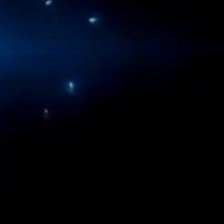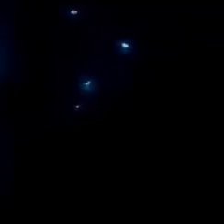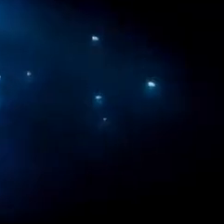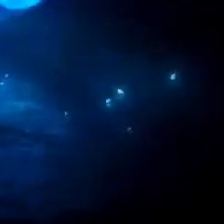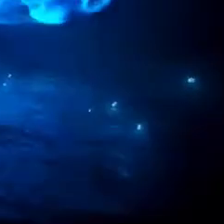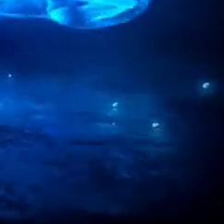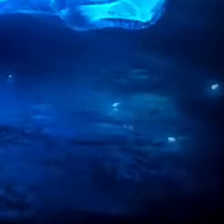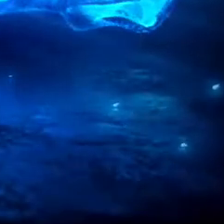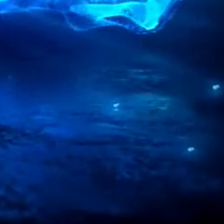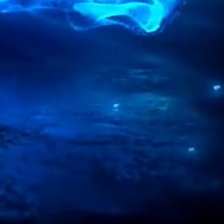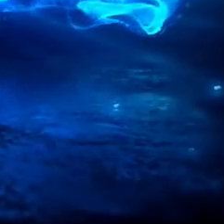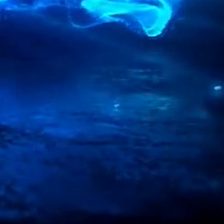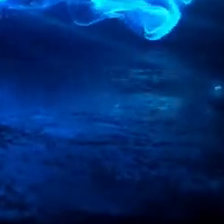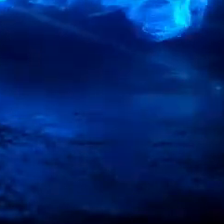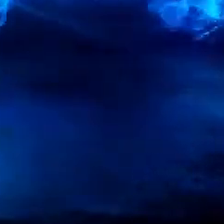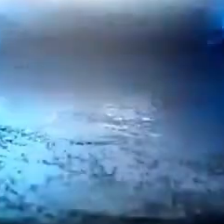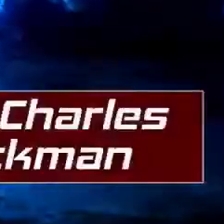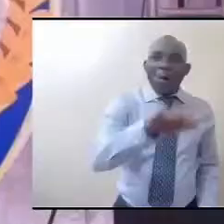show.